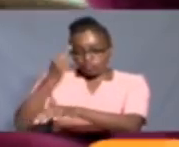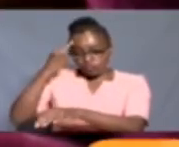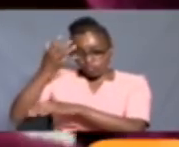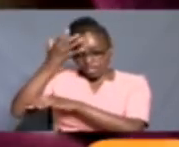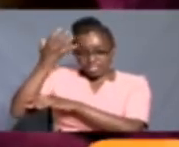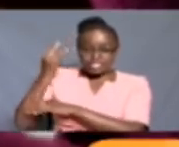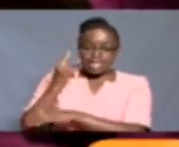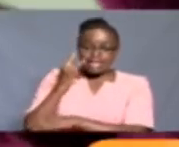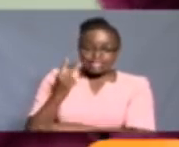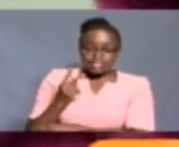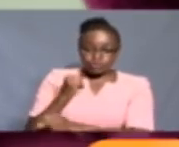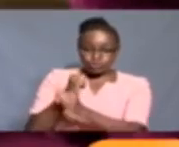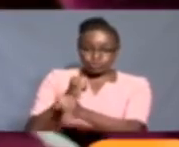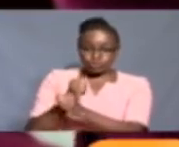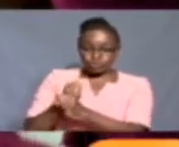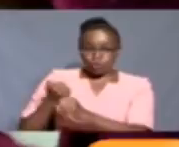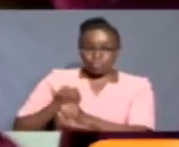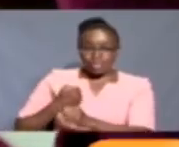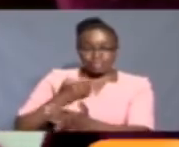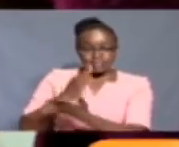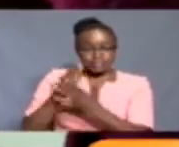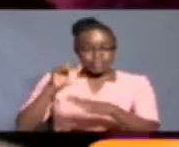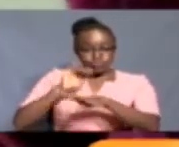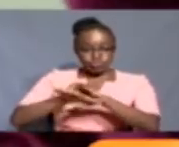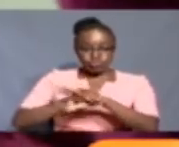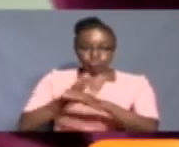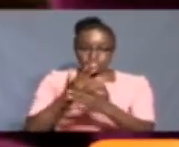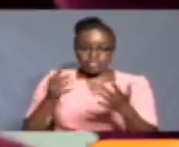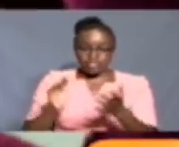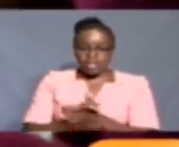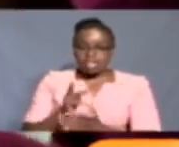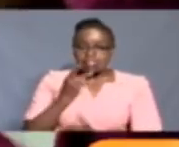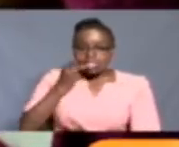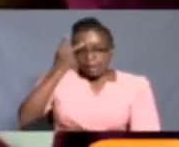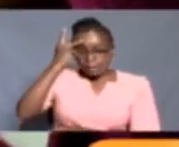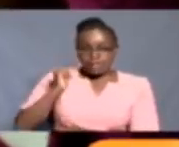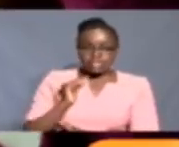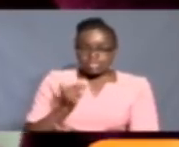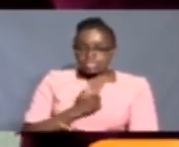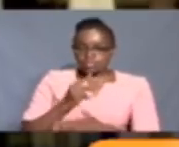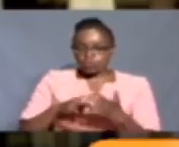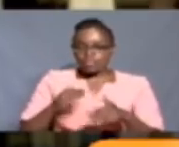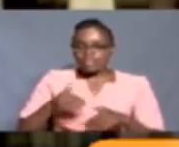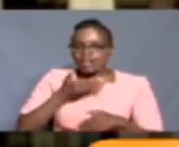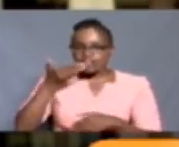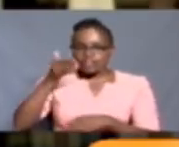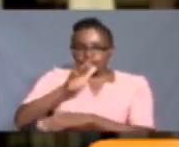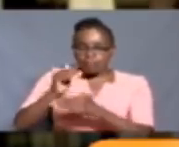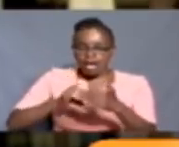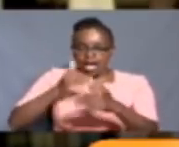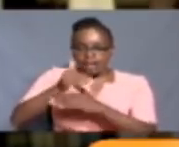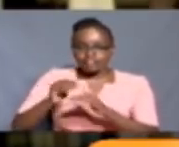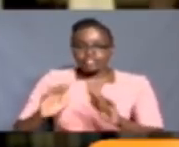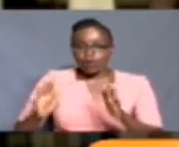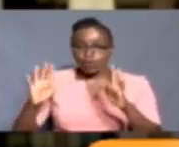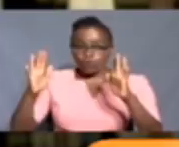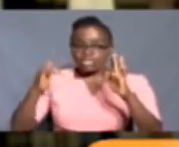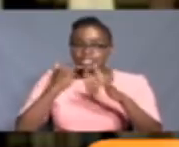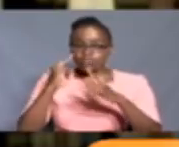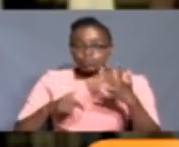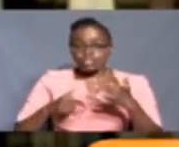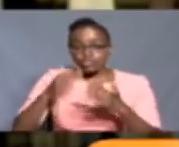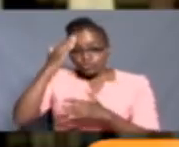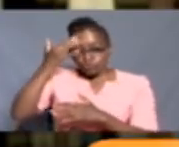seem to be doing the girls some good. The parents tell us, or they give a feedback after the holidays, but you know,